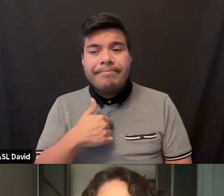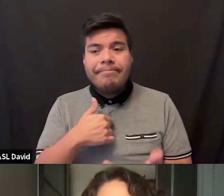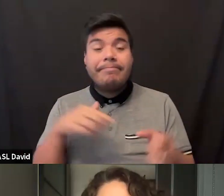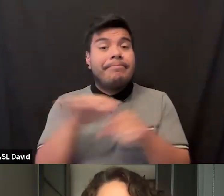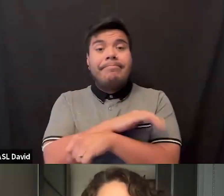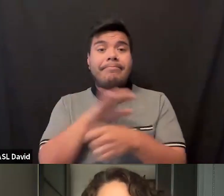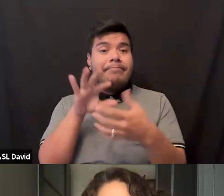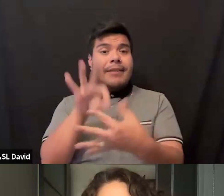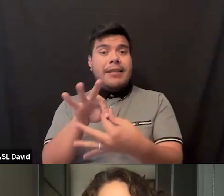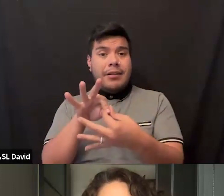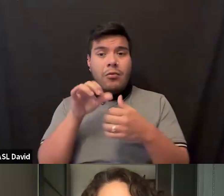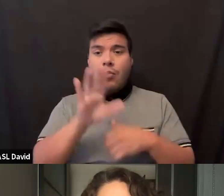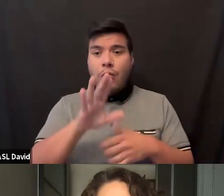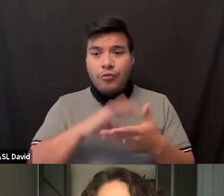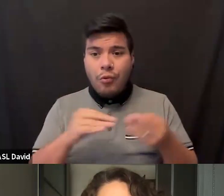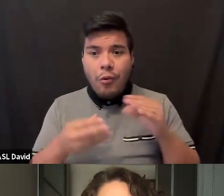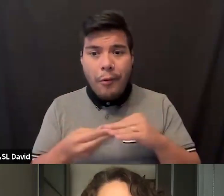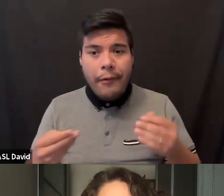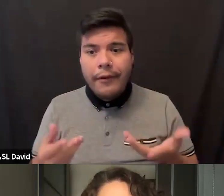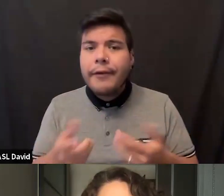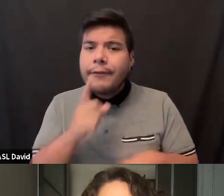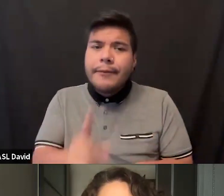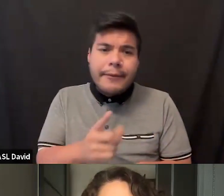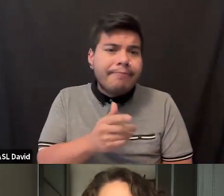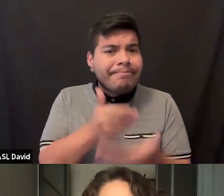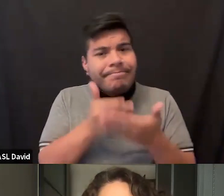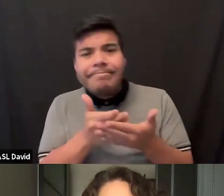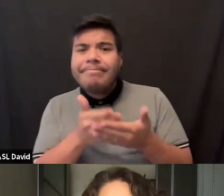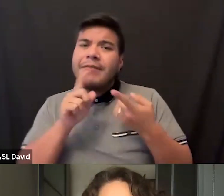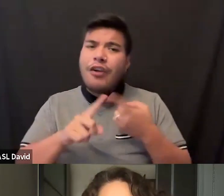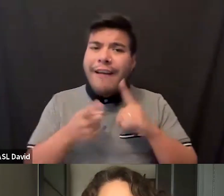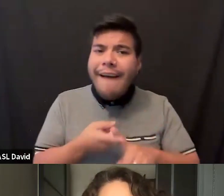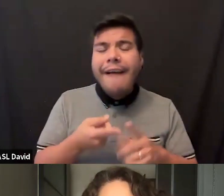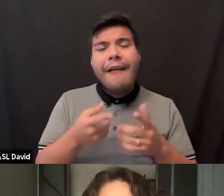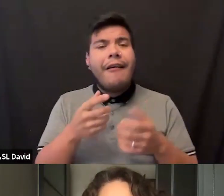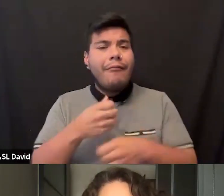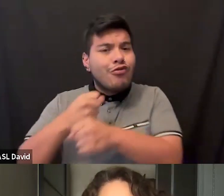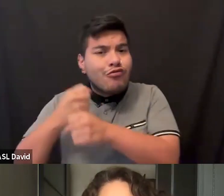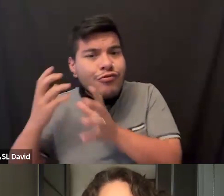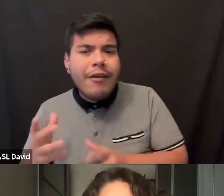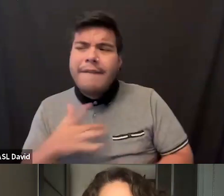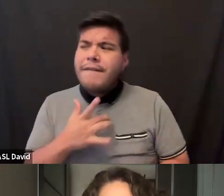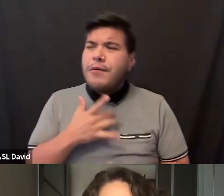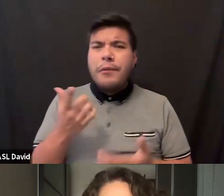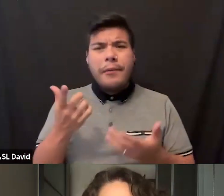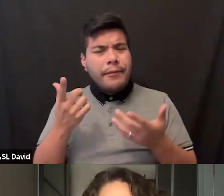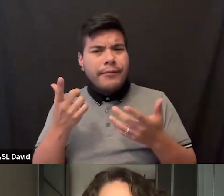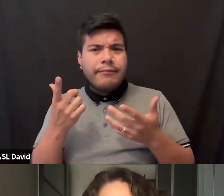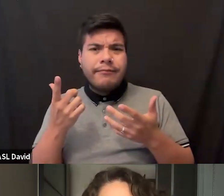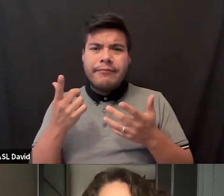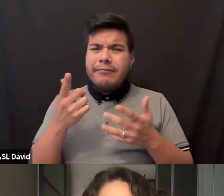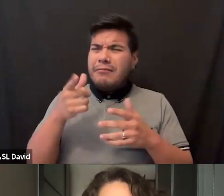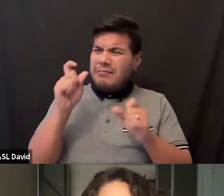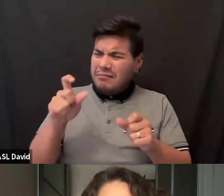connected with her story as a very close friend, and as a producer, I felt that we should make this